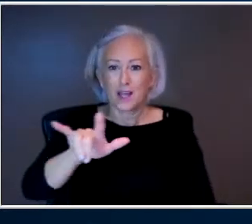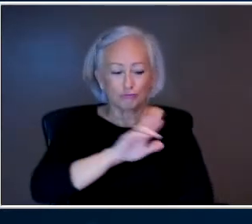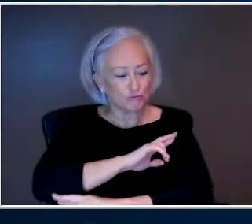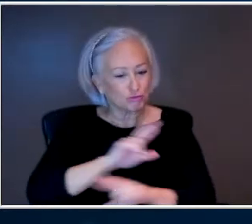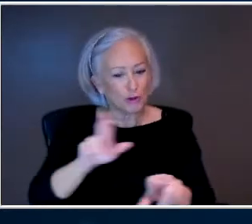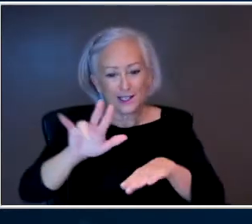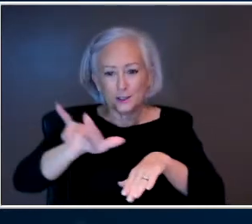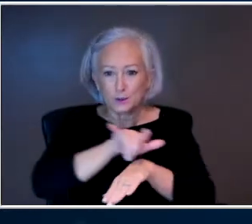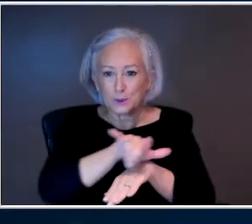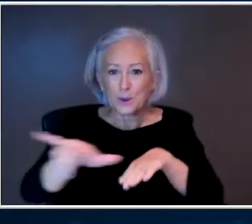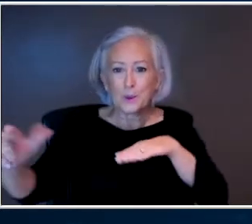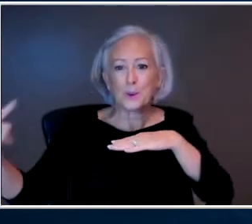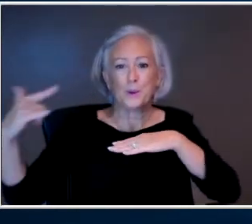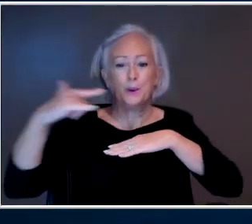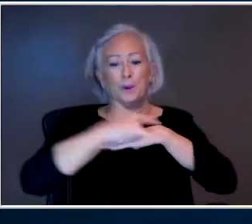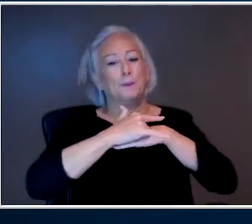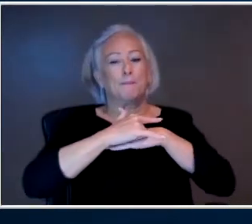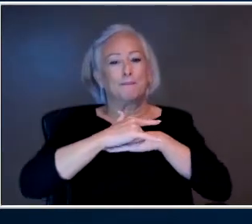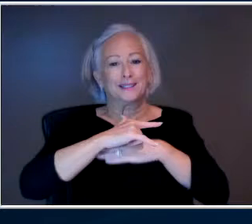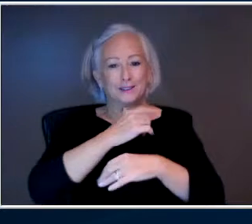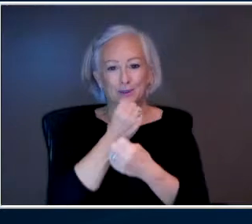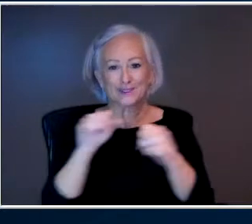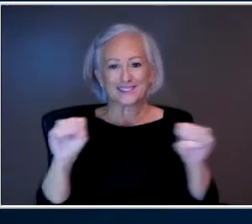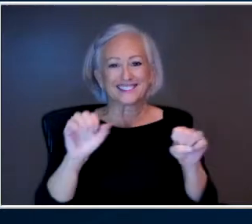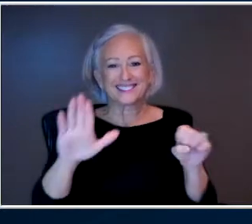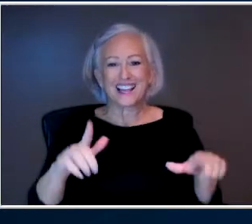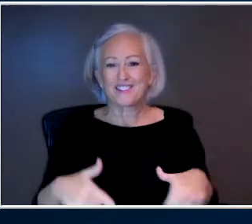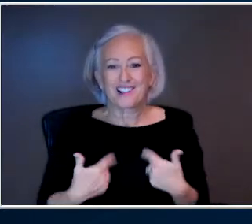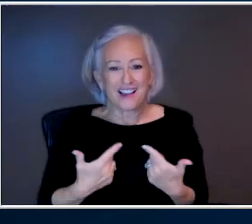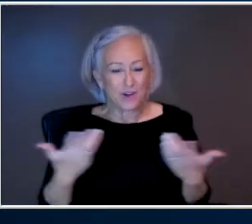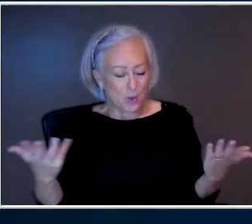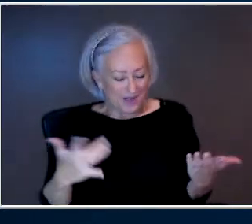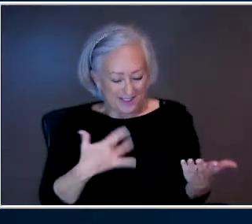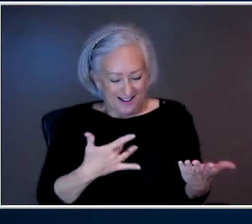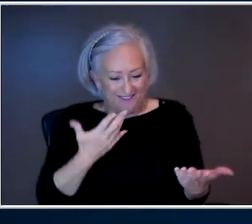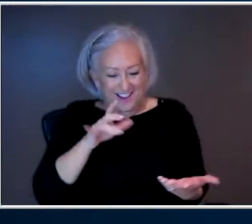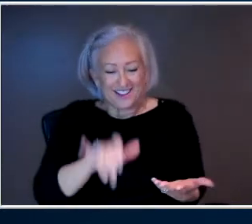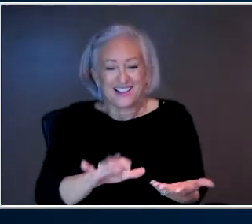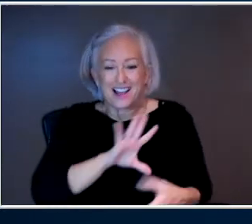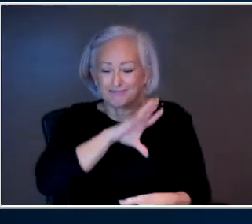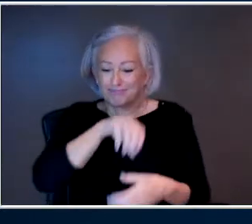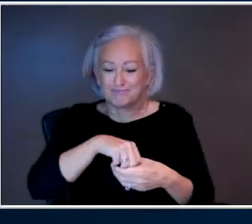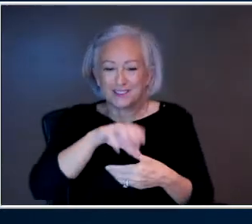that like for you? Just to kind of have that be part of your story.